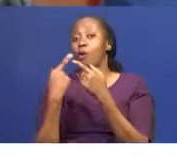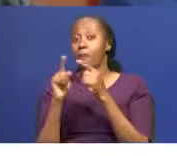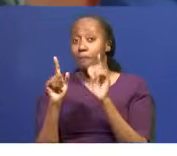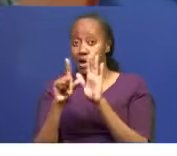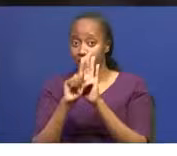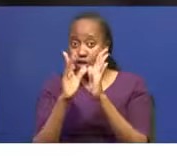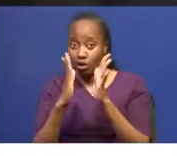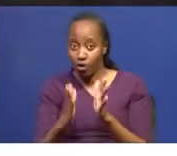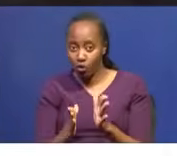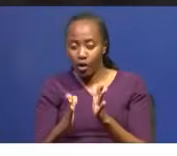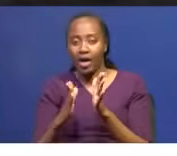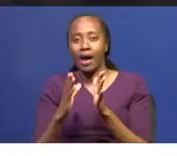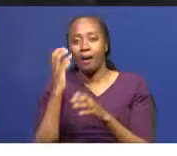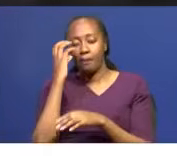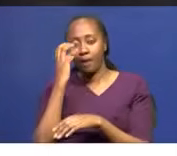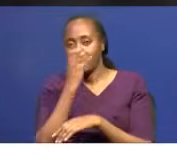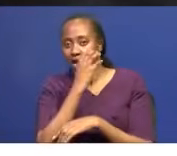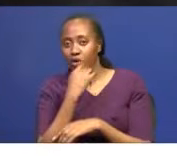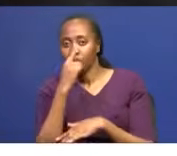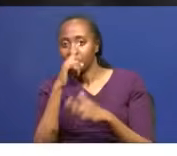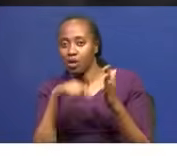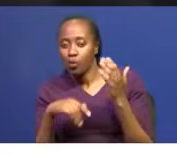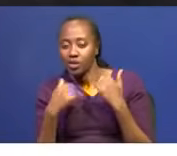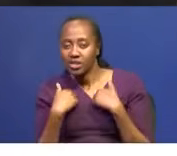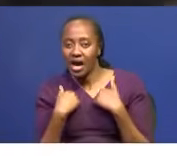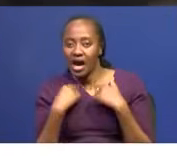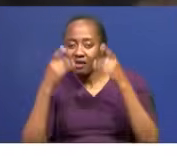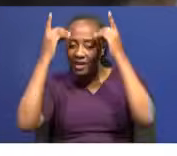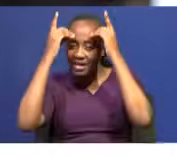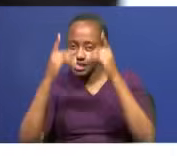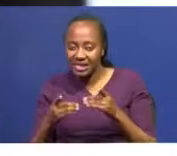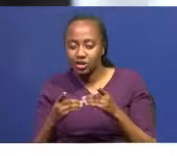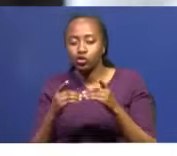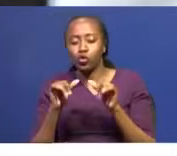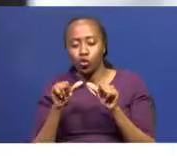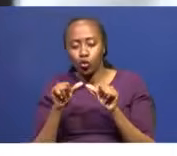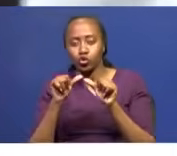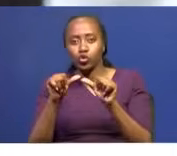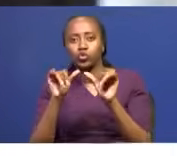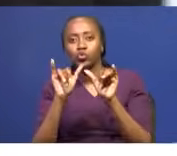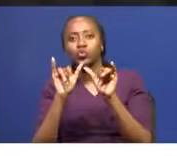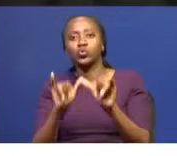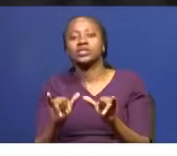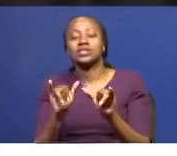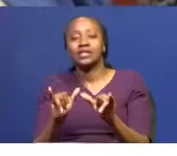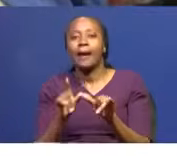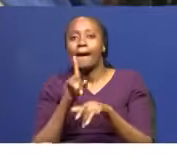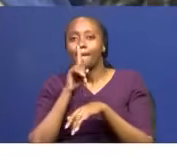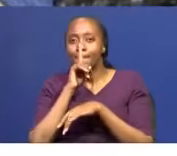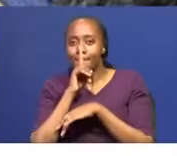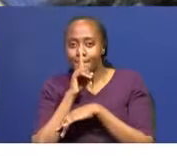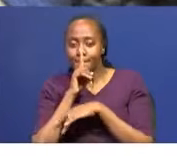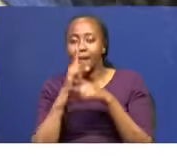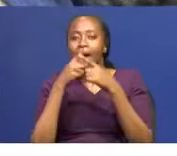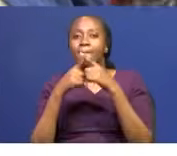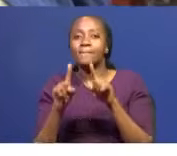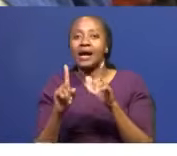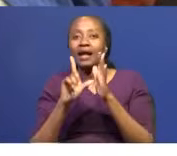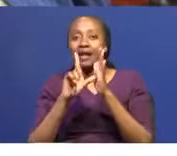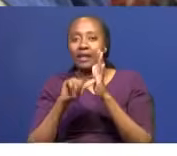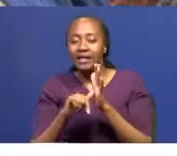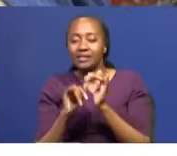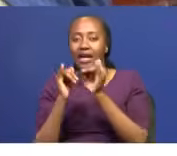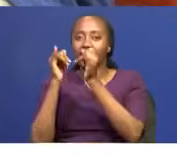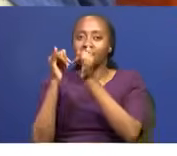counsel Mother Karua, Kinyage stated his decision to remain incommunicado stemmed from genuine apprehension where individuals picked